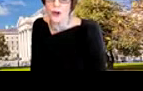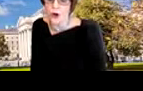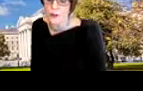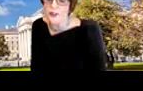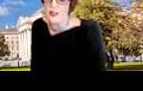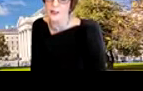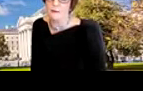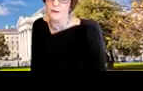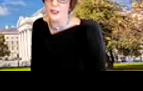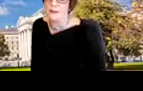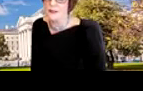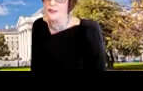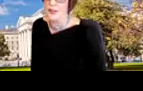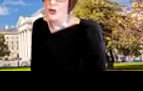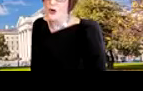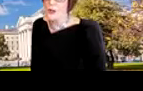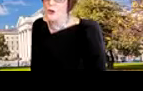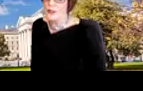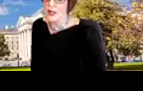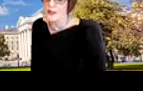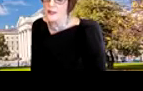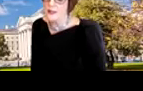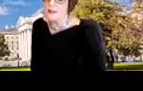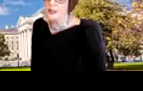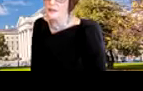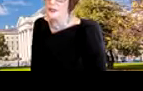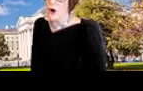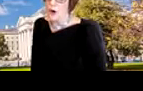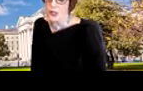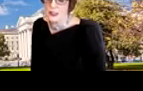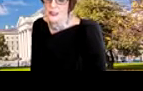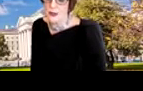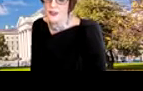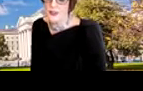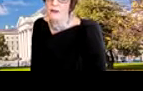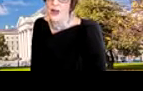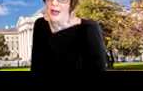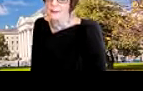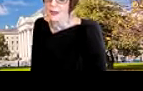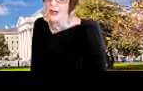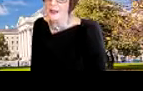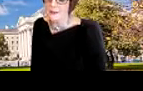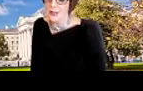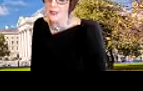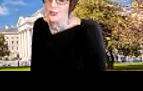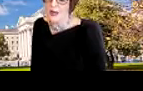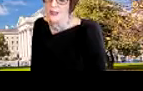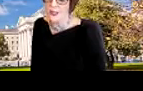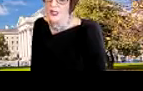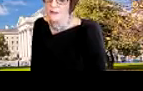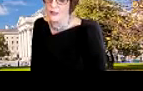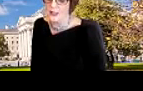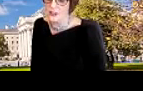almost 100% of participants who had COVID-19 symptoms or tested positive had a plan in place to